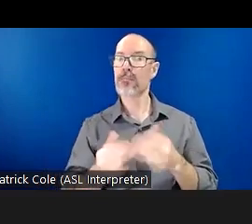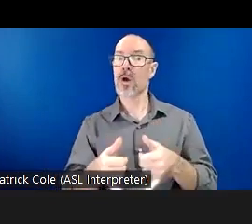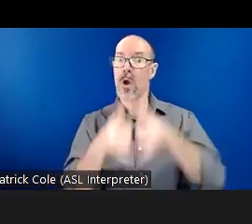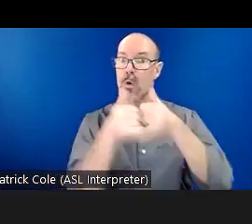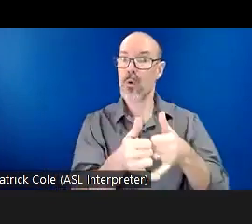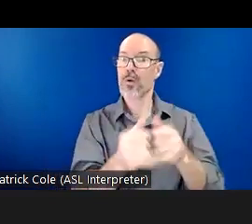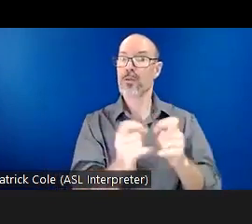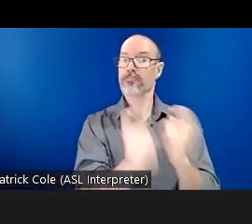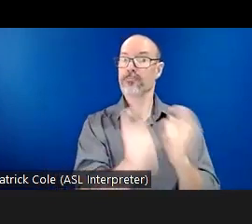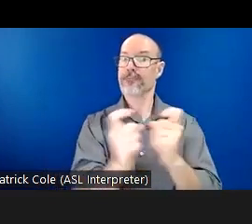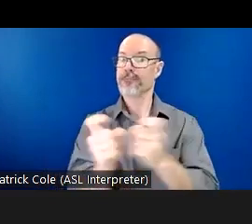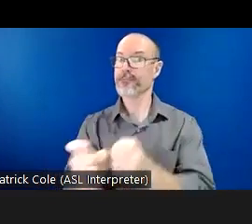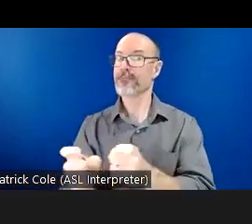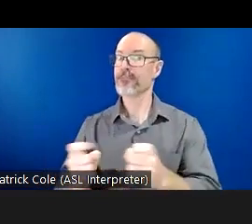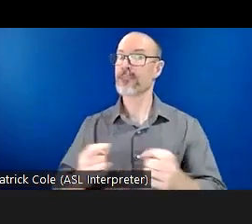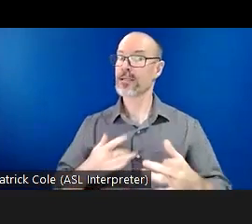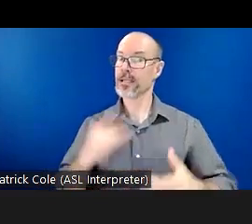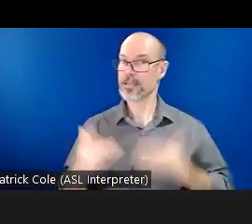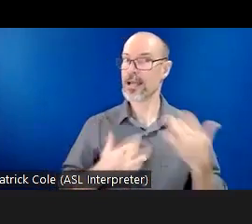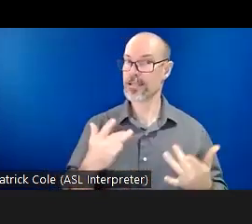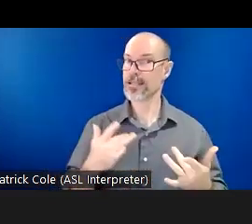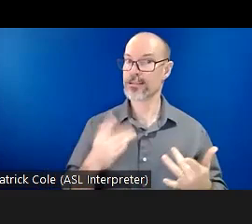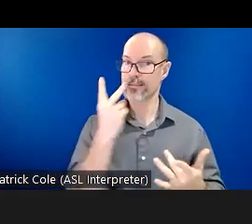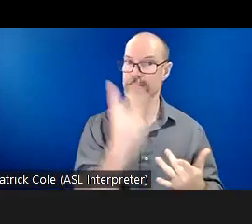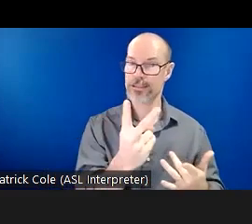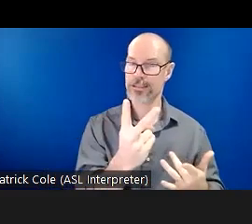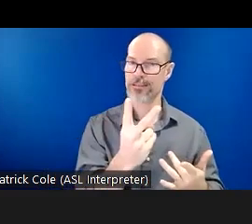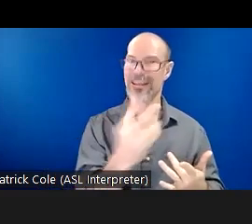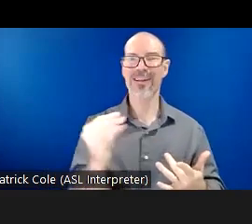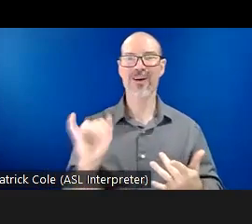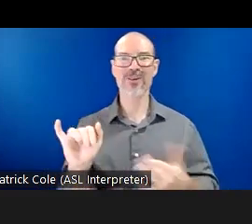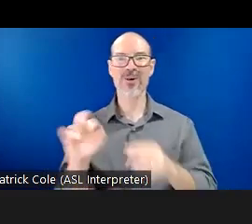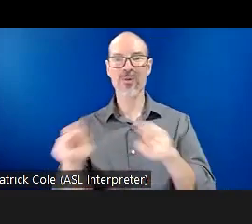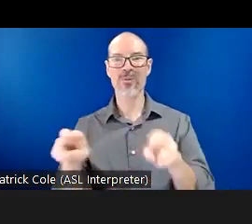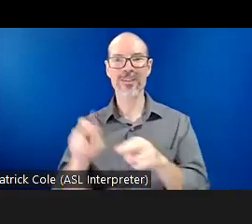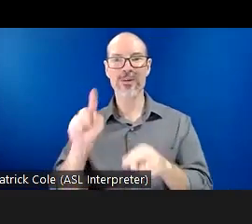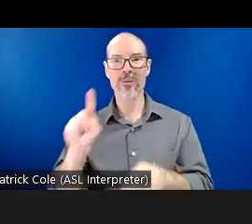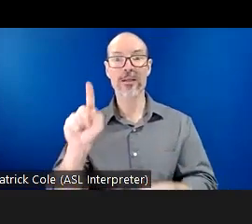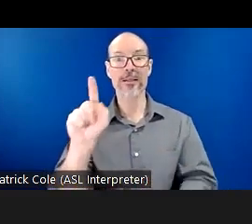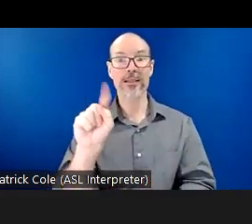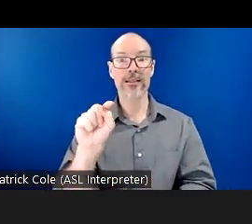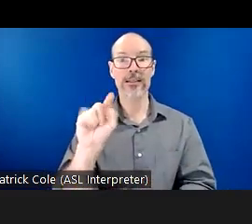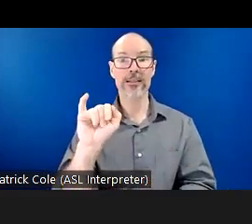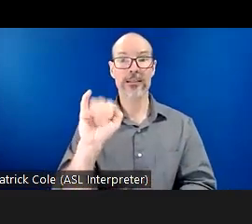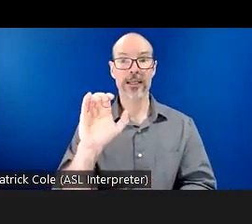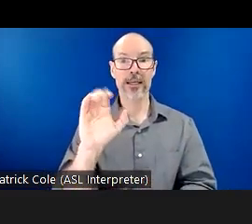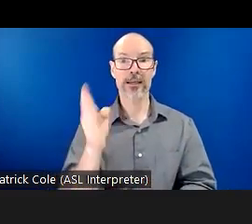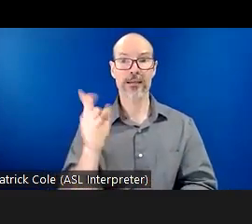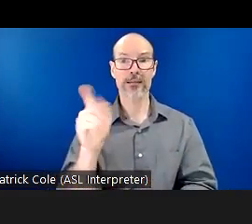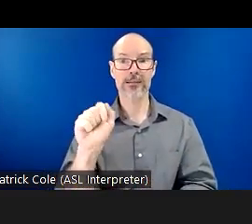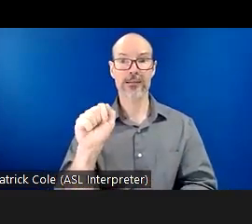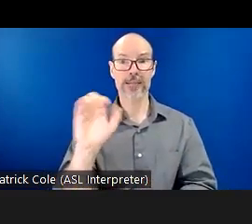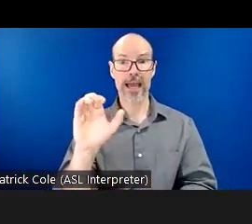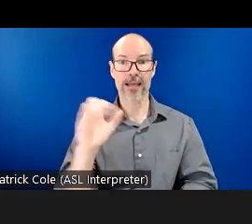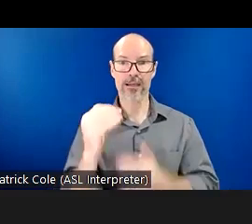exciting. And we are watching quite closely the Region 1 TIC-TAC process. As many of you